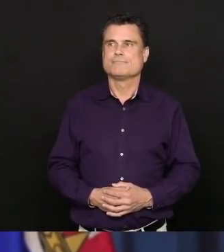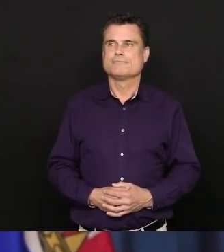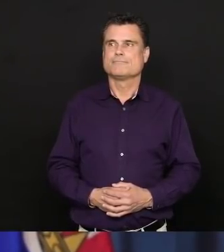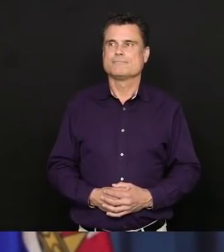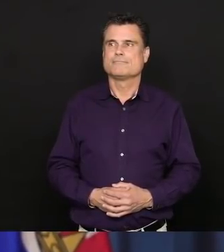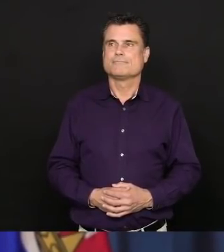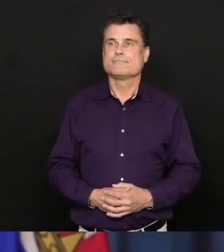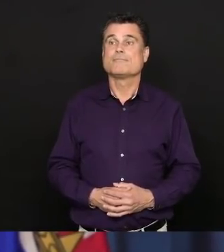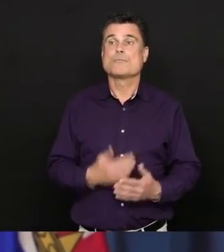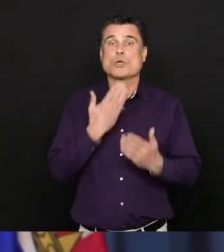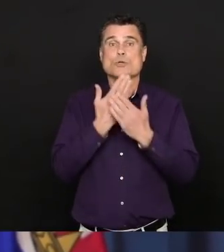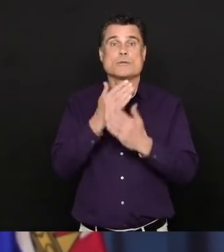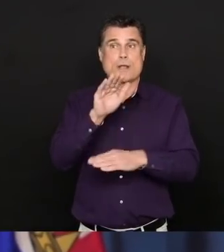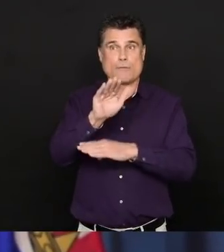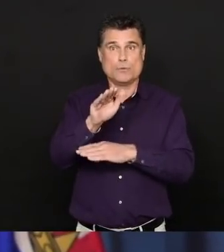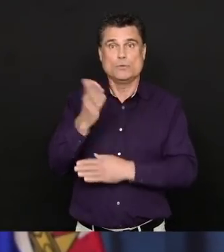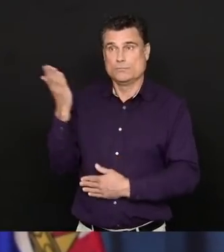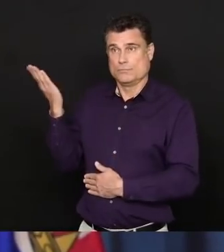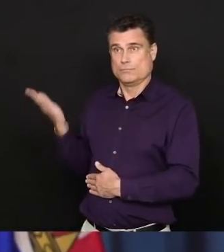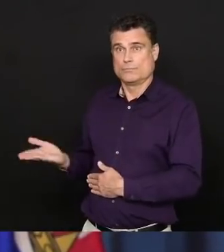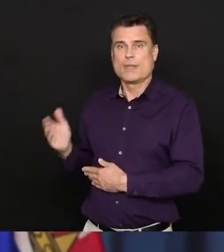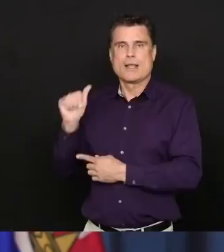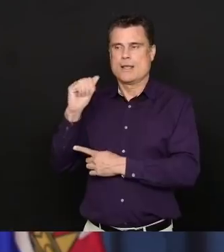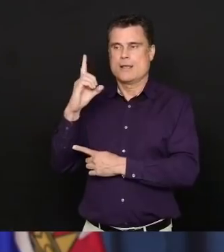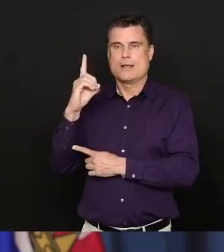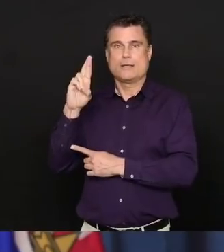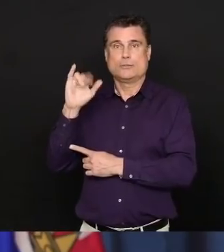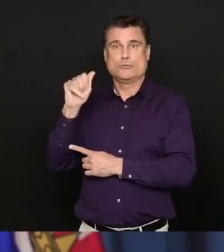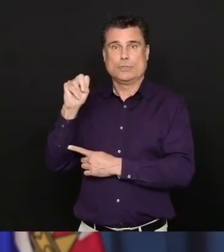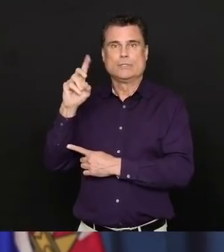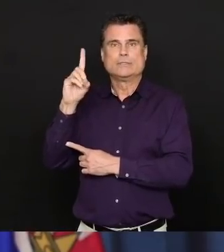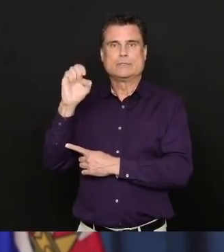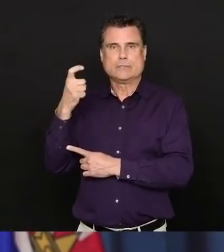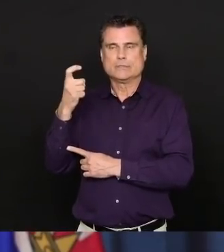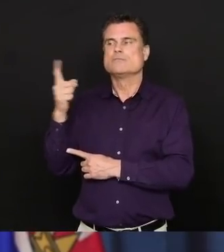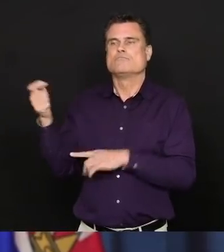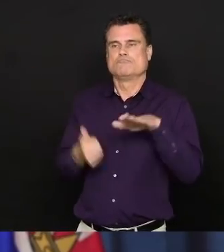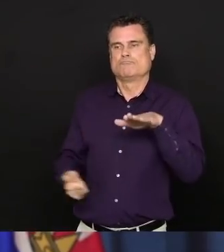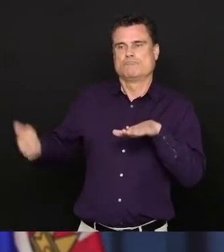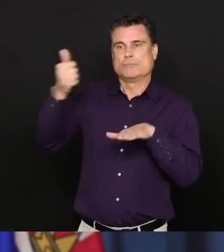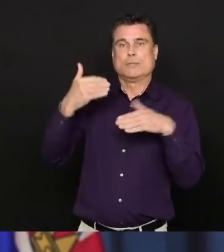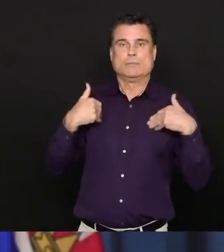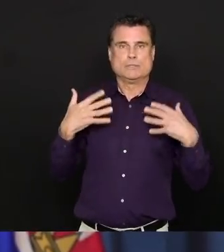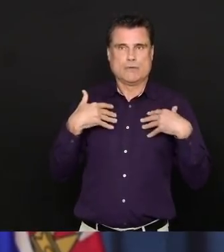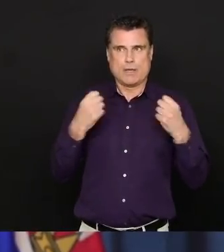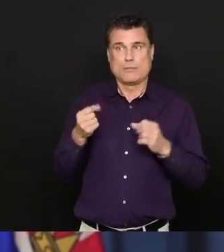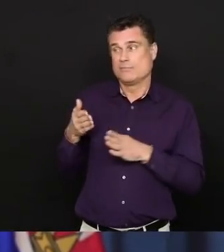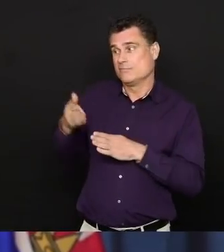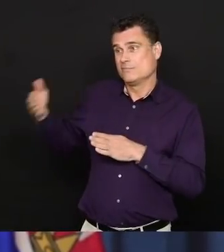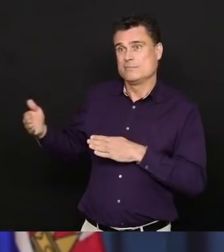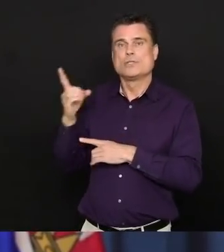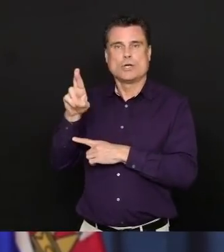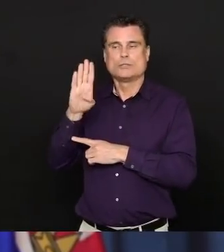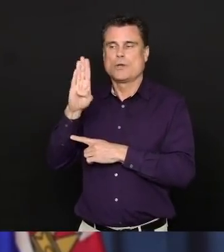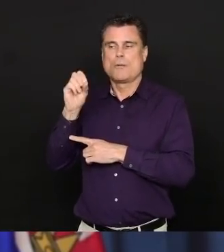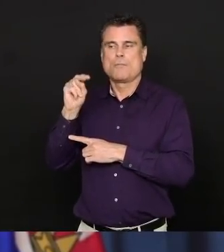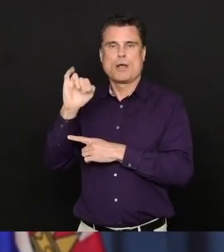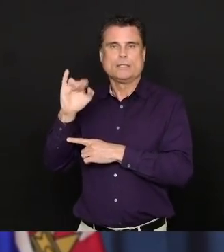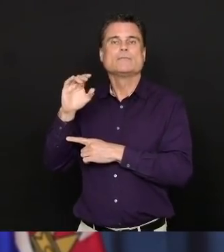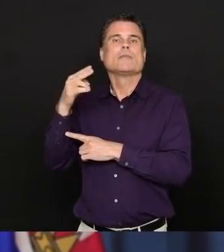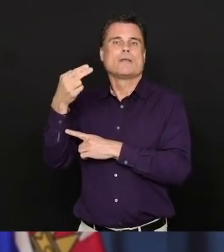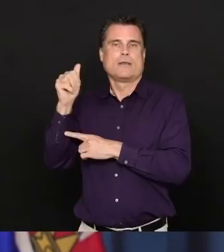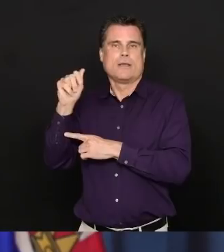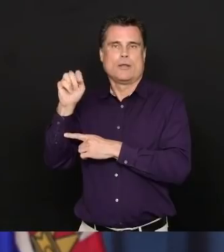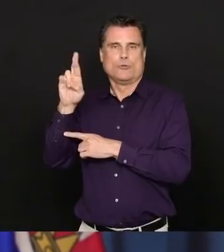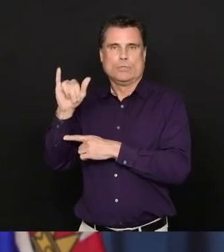Good afternoon. I'm Adrian Dix, BC Minister of Health. To my right is Dr. Bonnie Henry, BC's Provincial Health Officer.